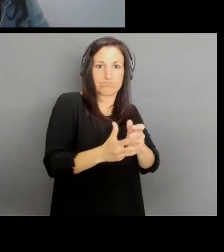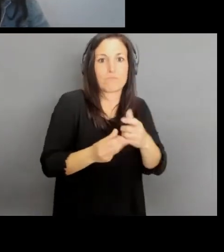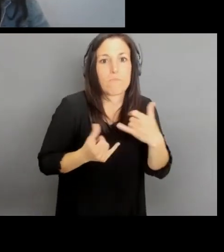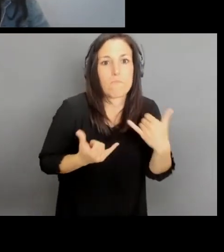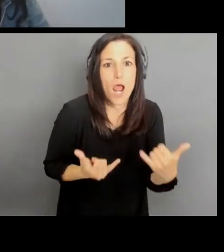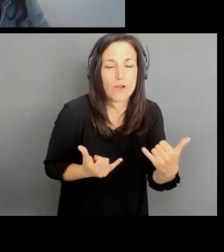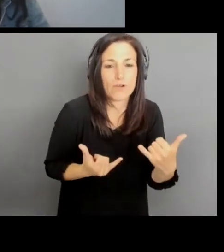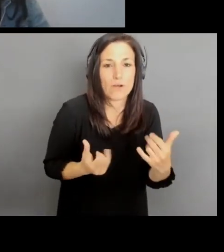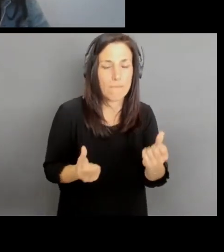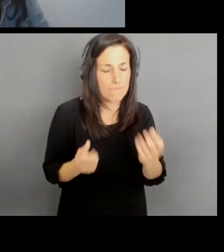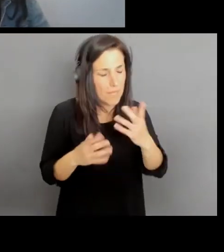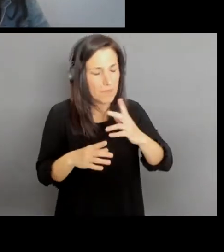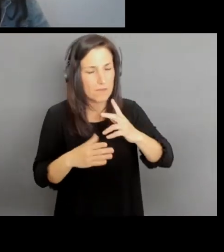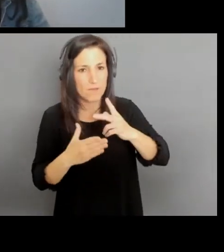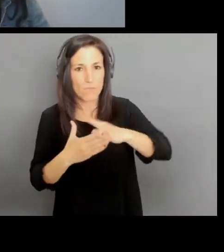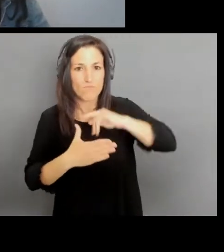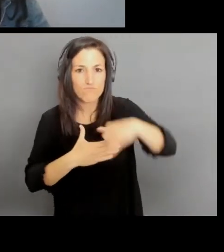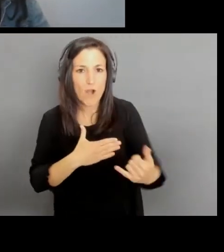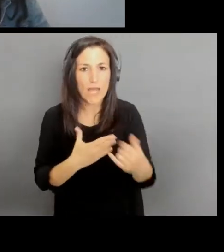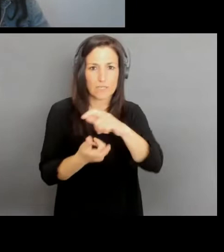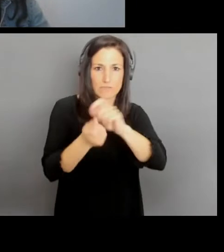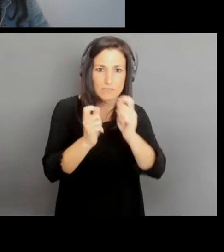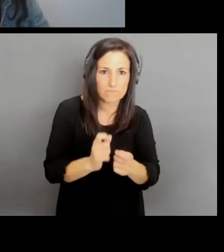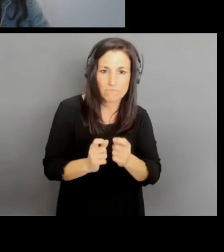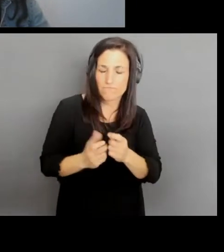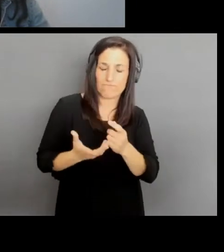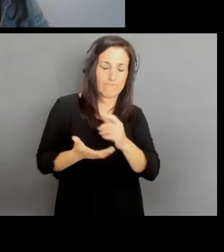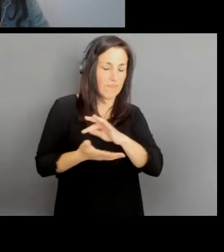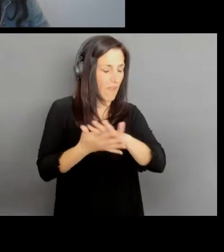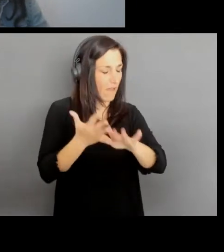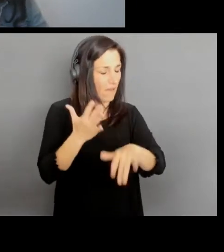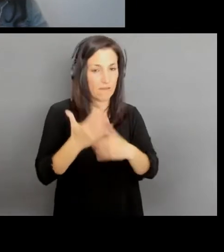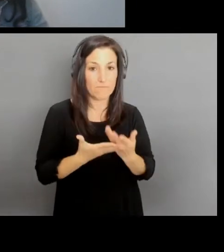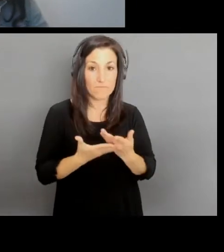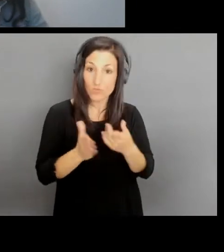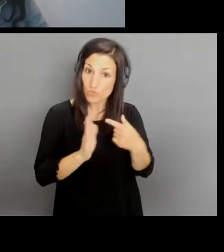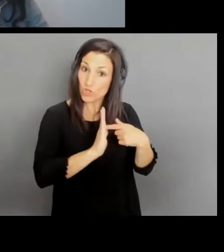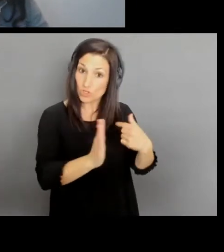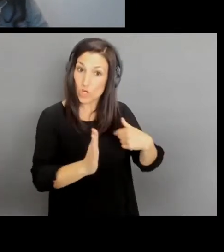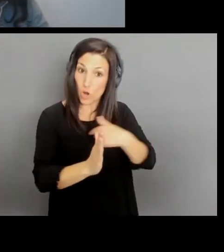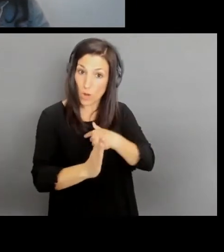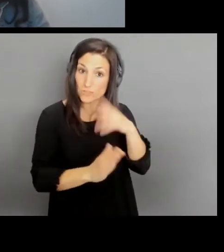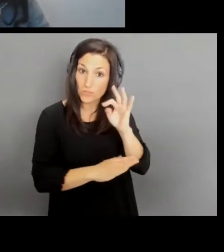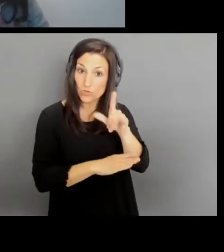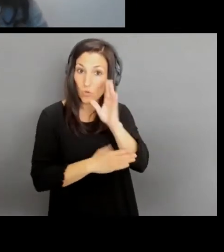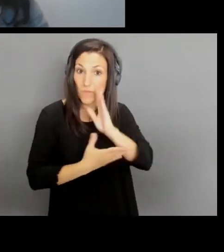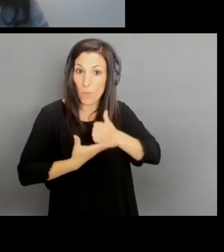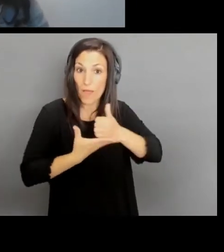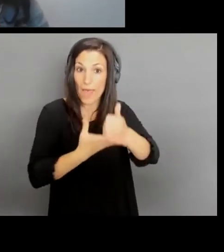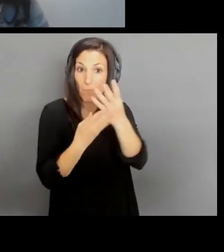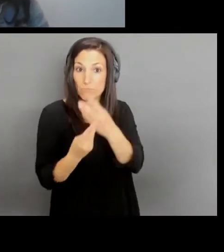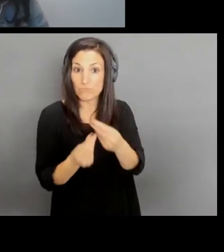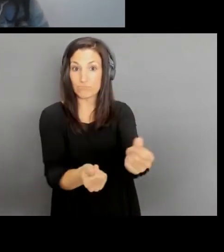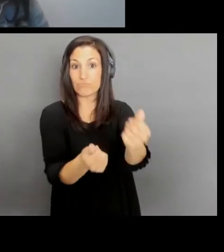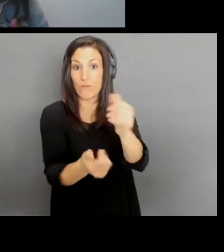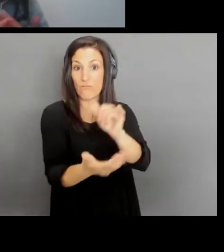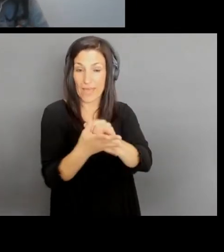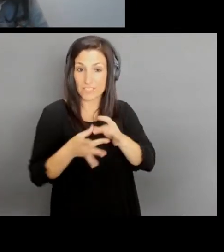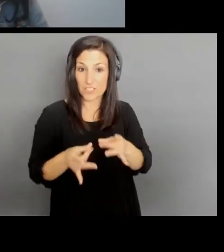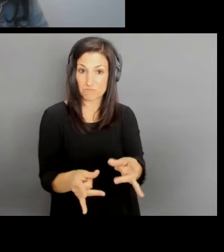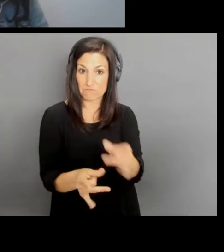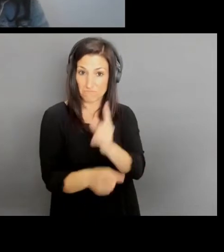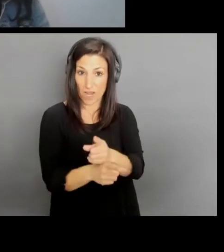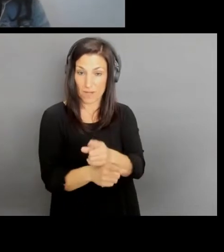changes, etc. So I understand you're going to show us a tool that helps with all of that. Yes, absolutely. So this is where we built